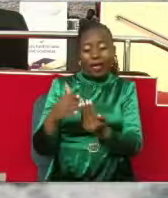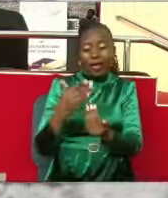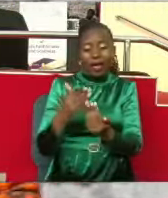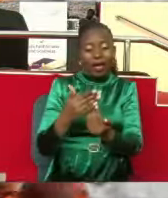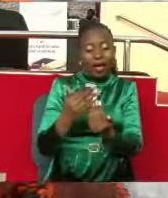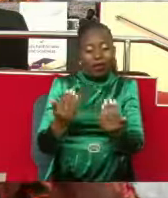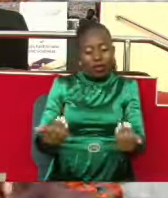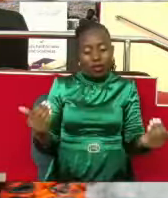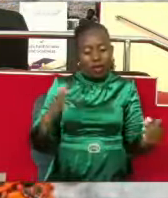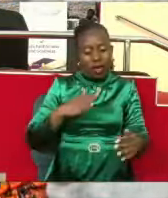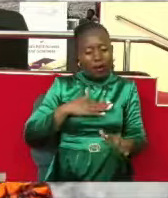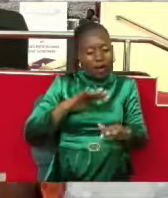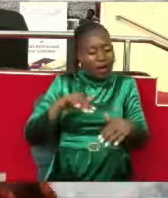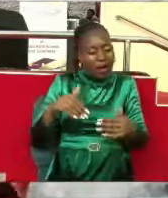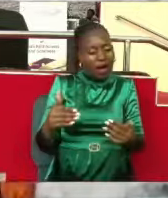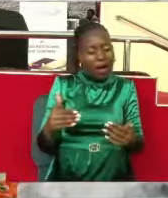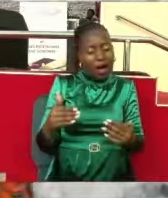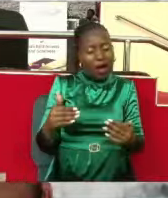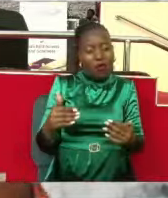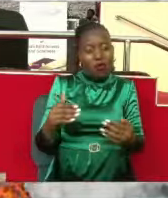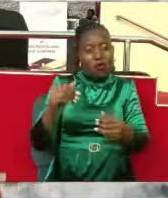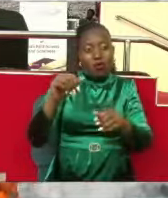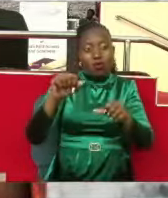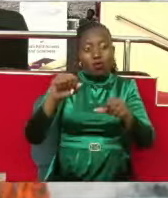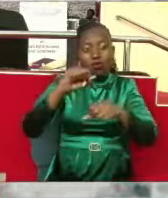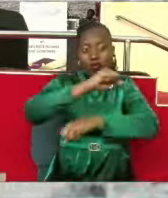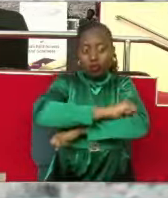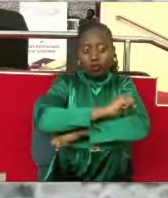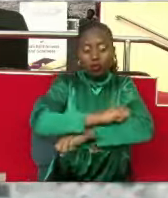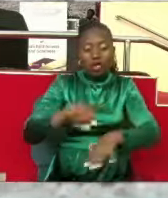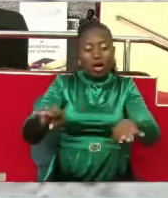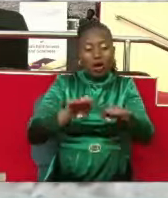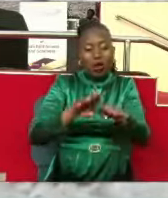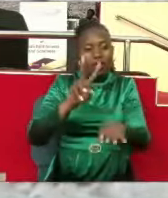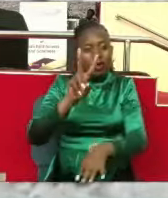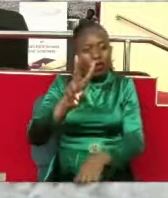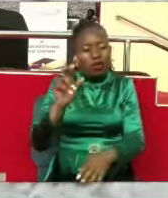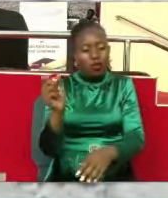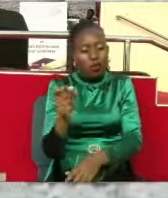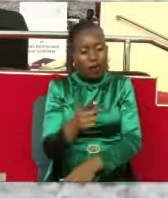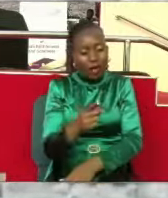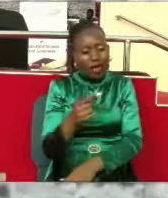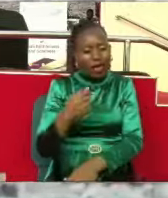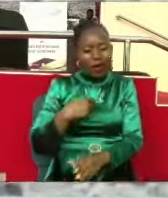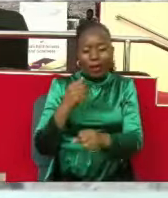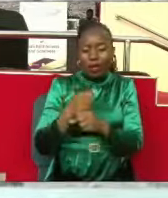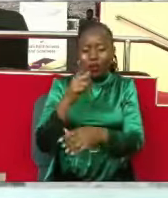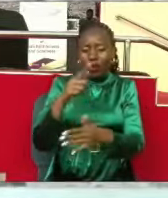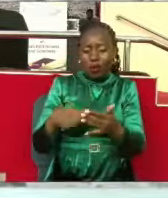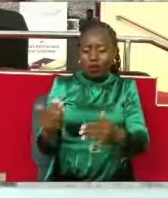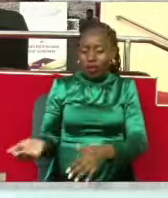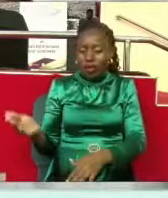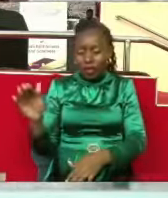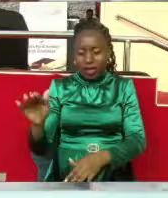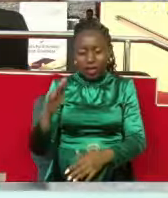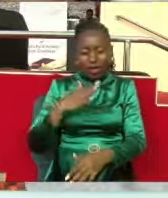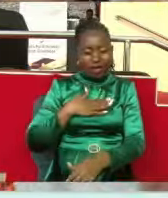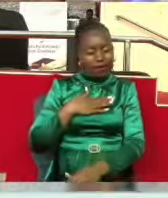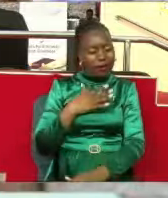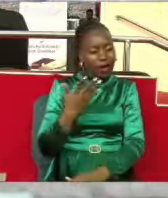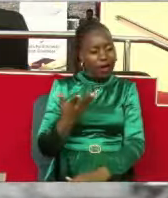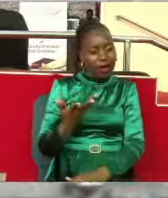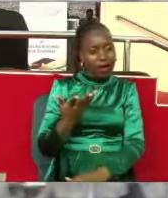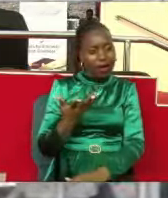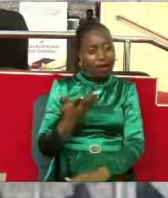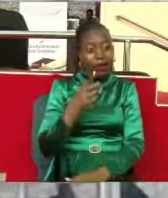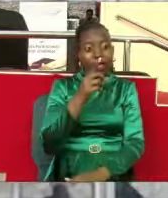children? The schools are closing 2 whole months. What do I do with my teenagers? Miezi miwili wanafunzi wanakuja nyumbani. Utafanya nini nao? You are